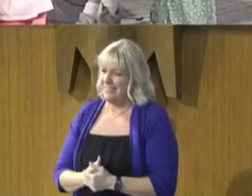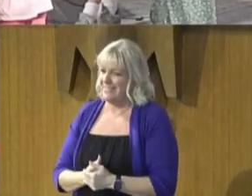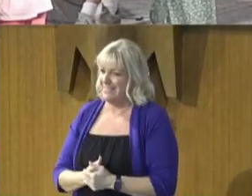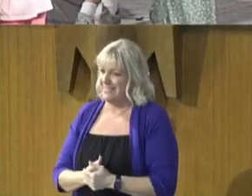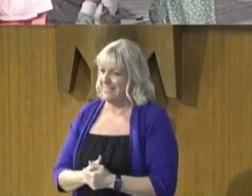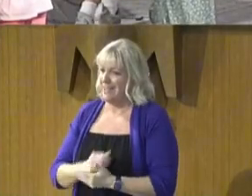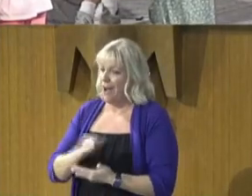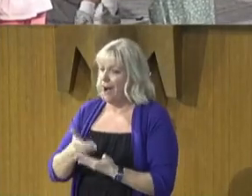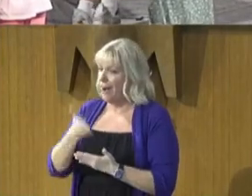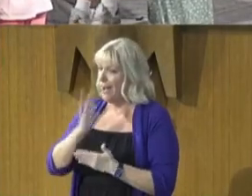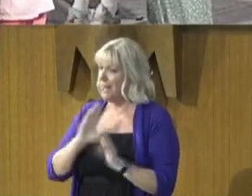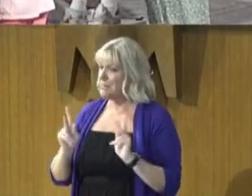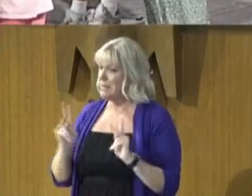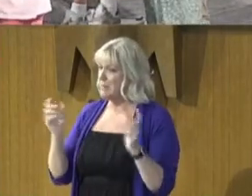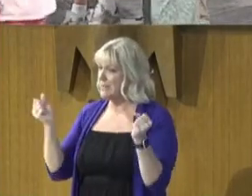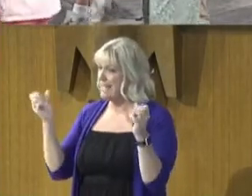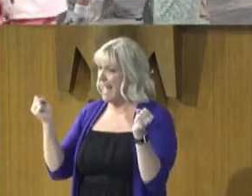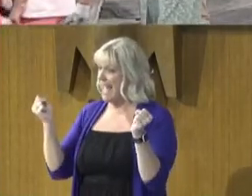And let all God's people say,